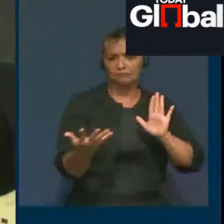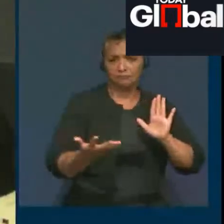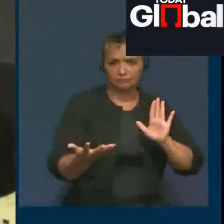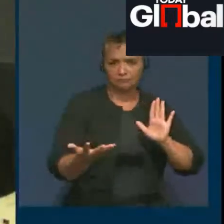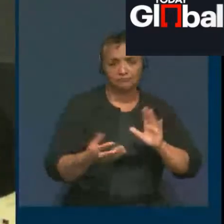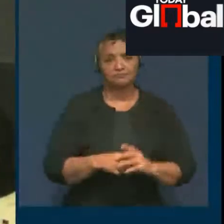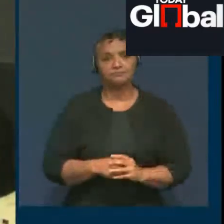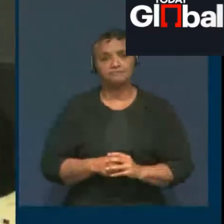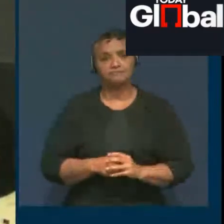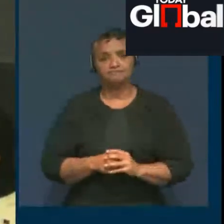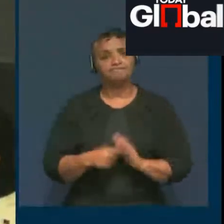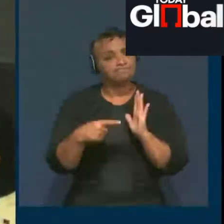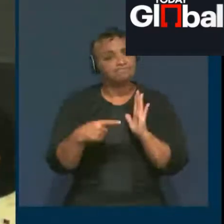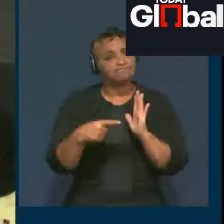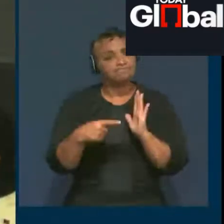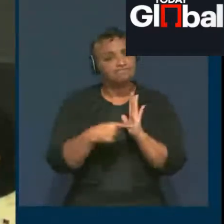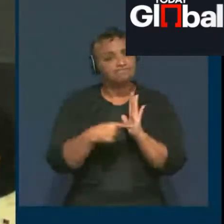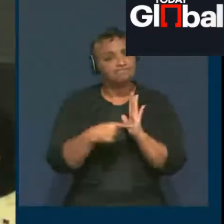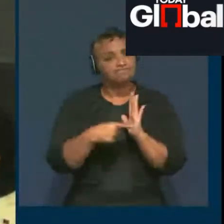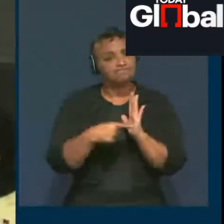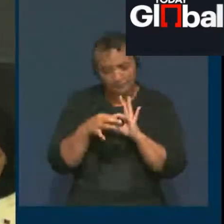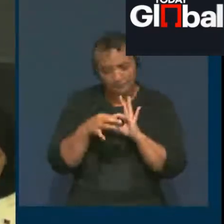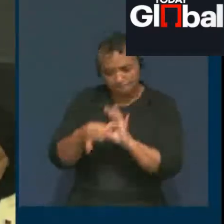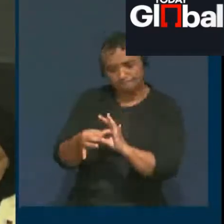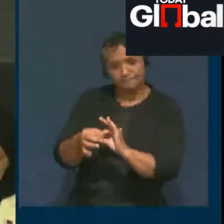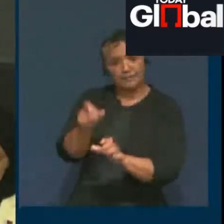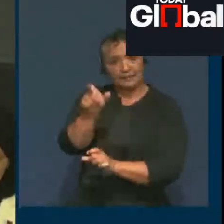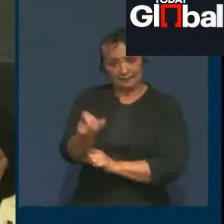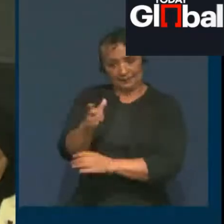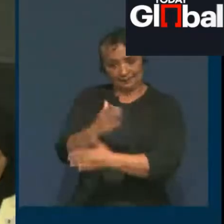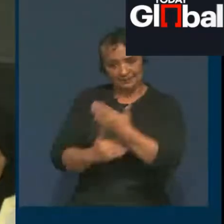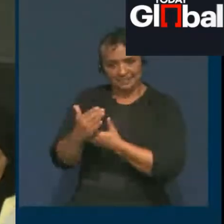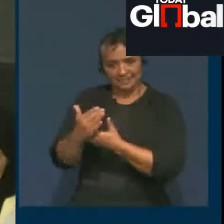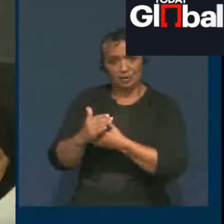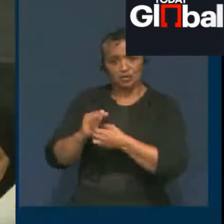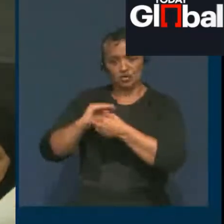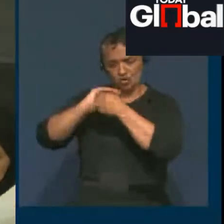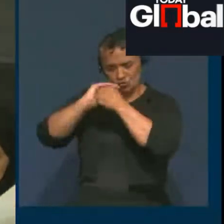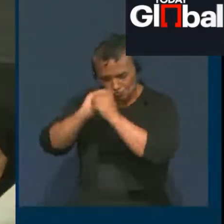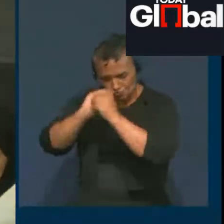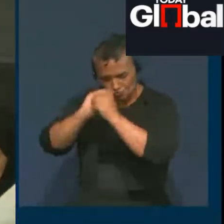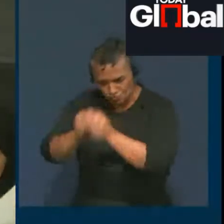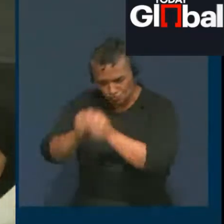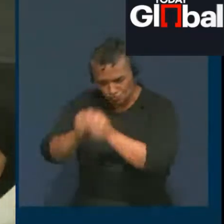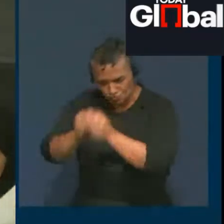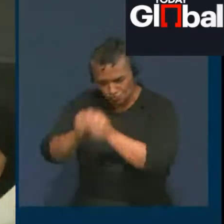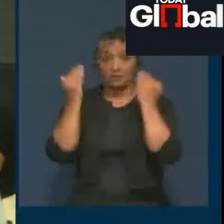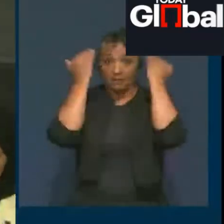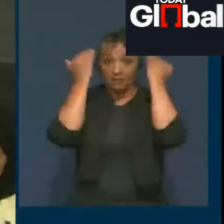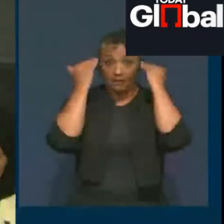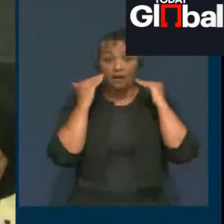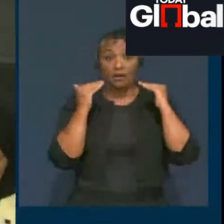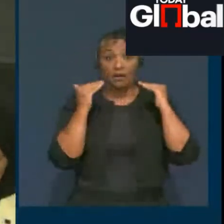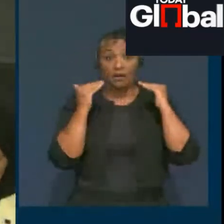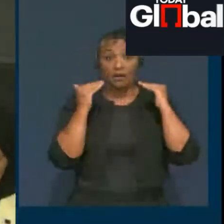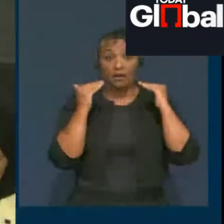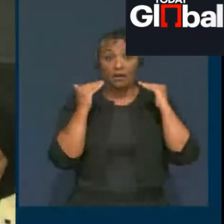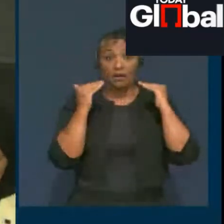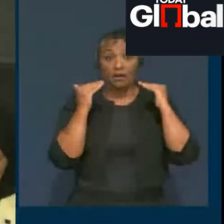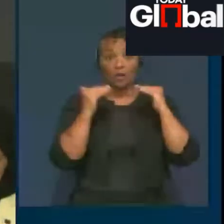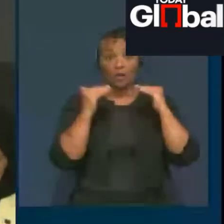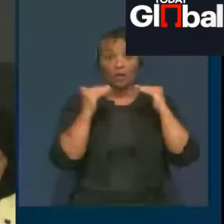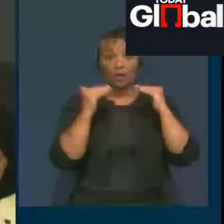provides for the full protection of persons with disabilities and equality before the law, as well as the exercise of all of their